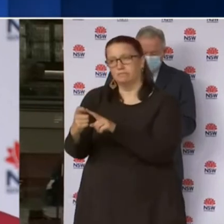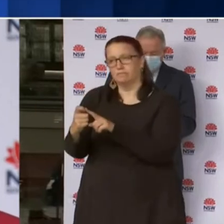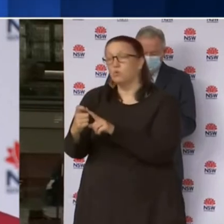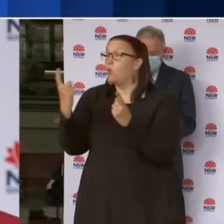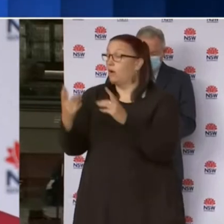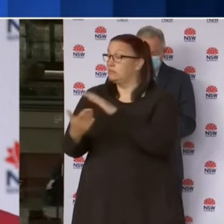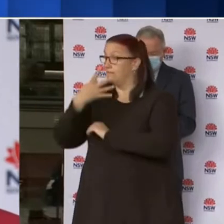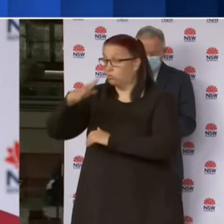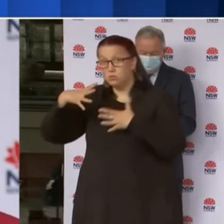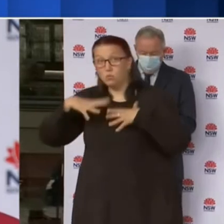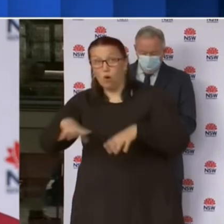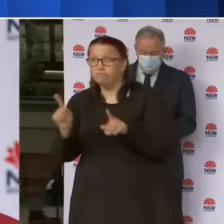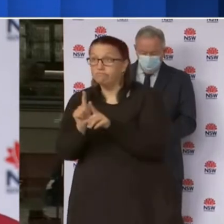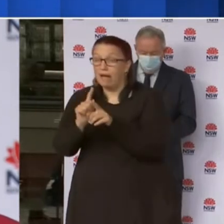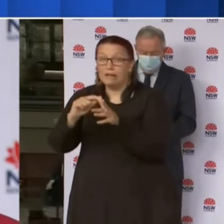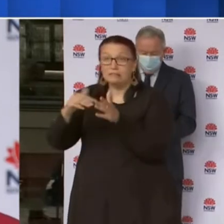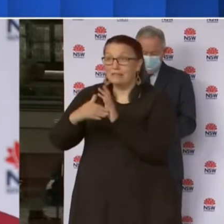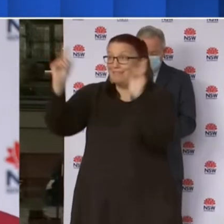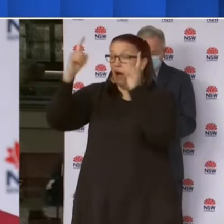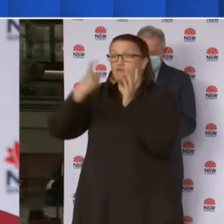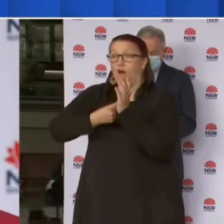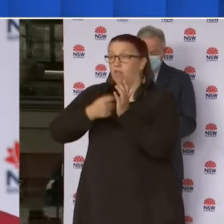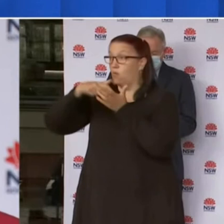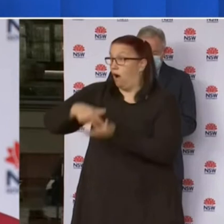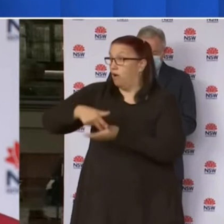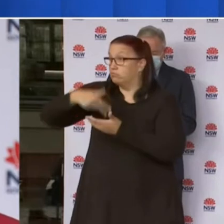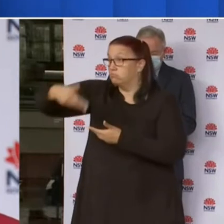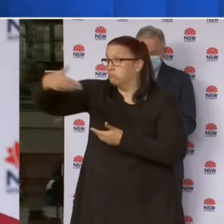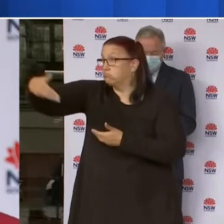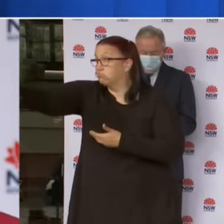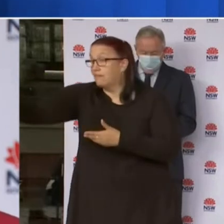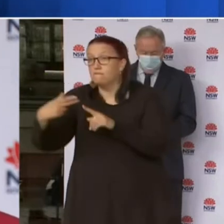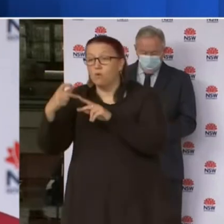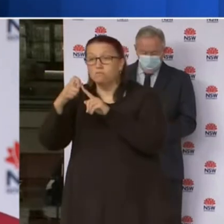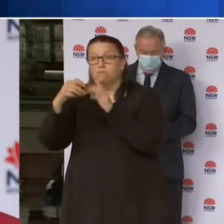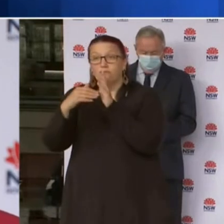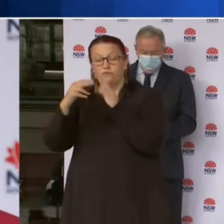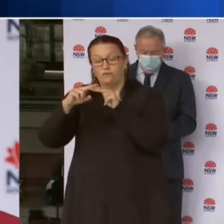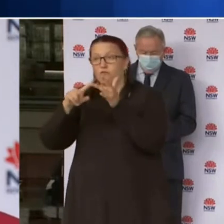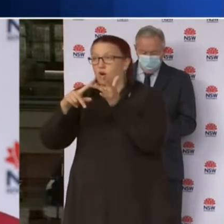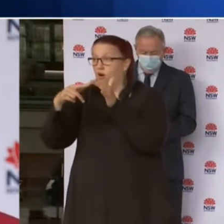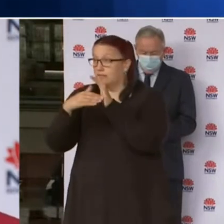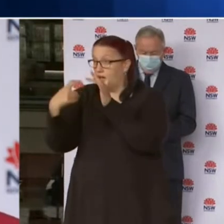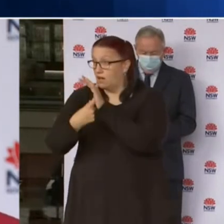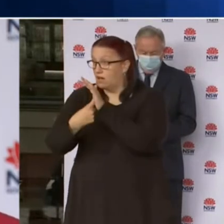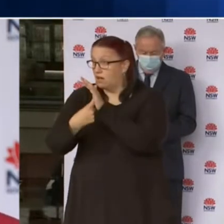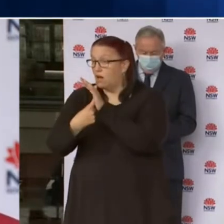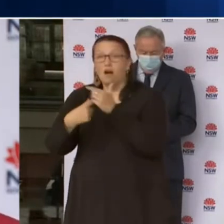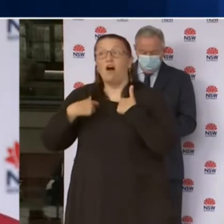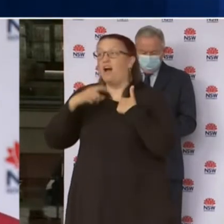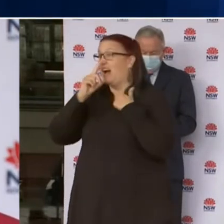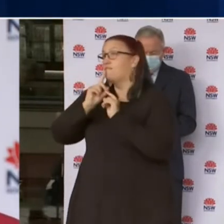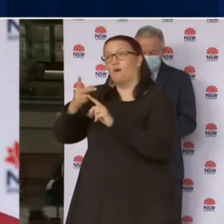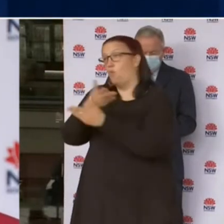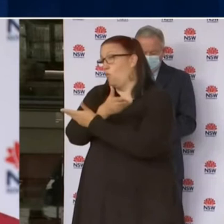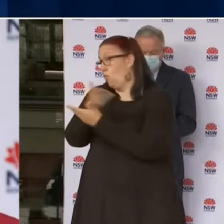GP knows your best if you want to discuss immunisation with your general practitioner is the best person to discuss those risks and benefits